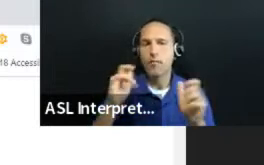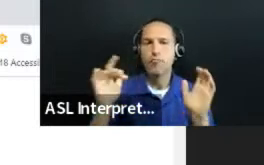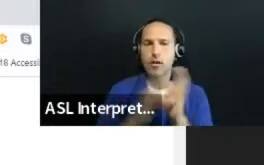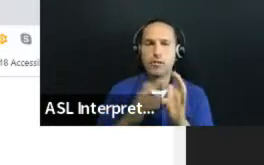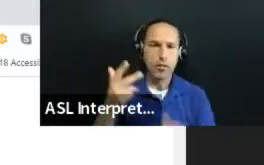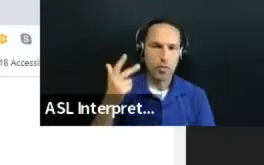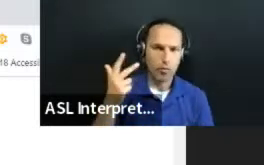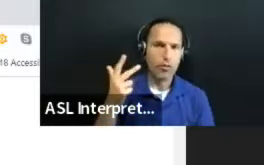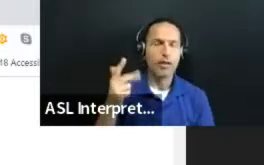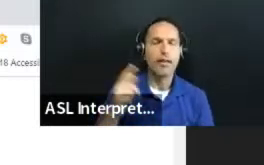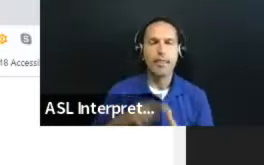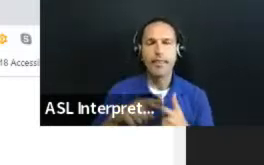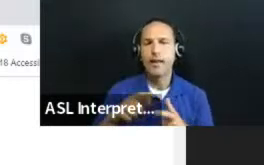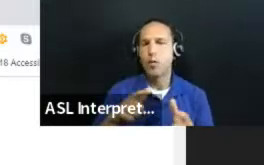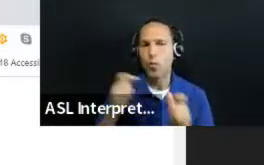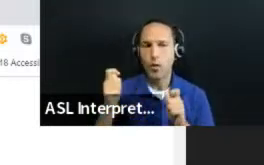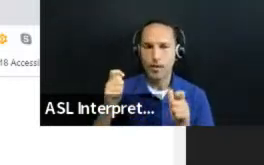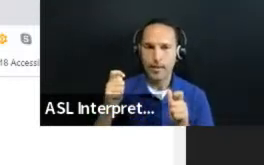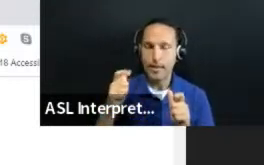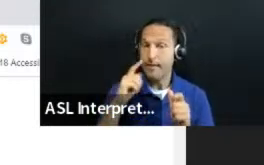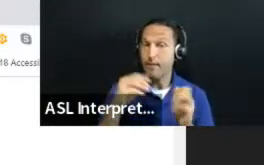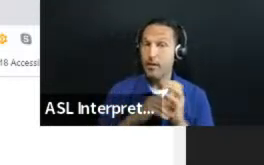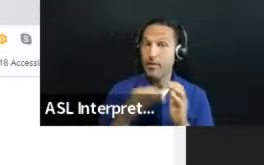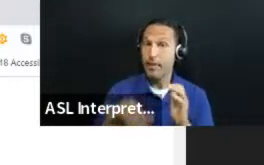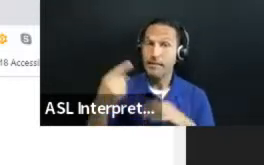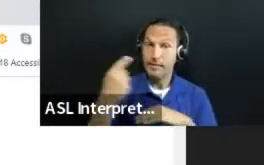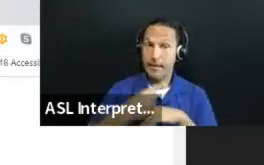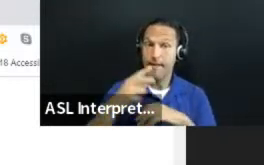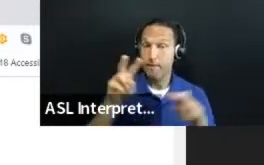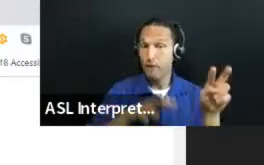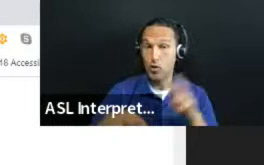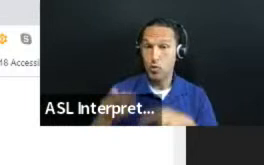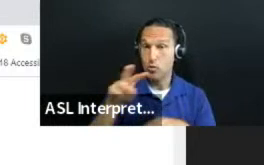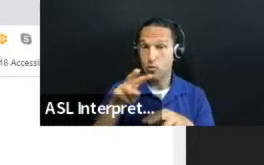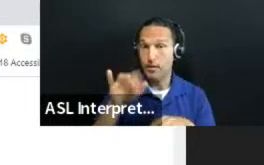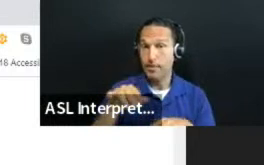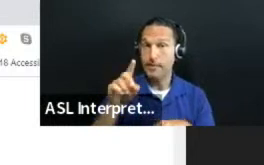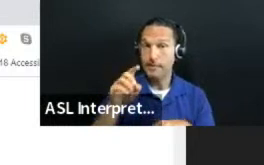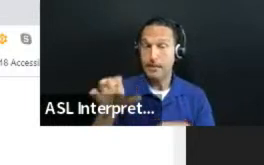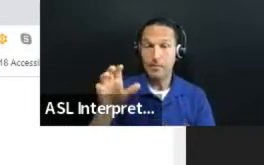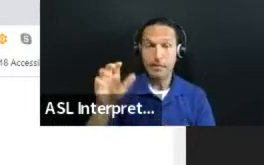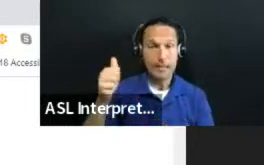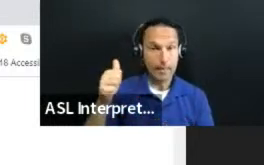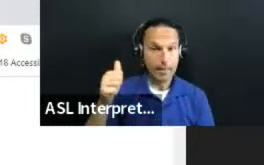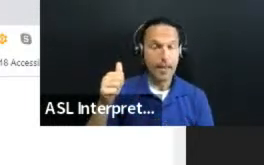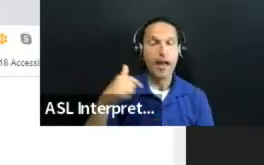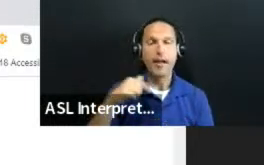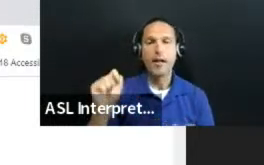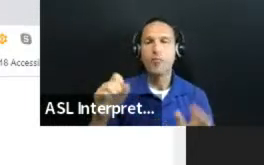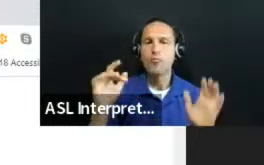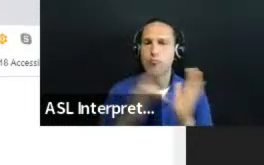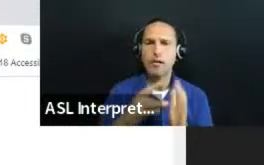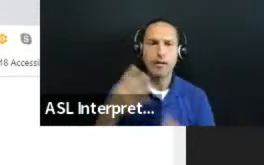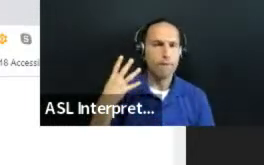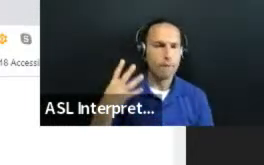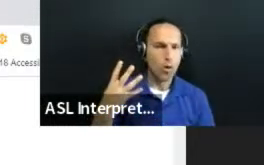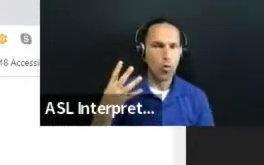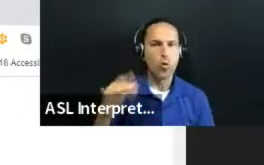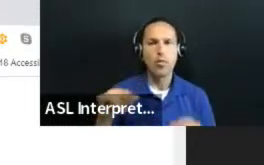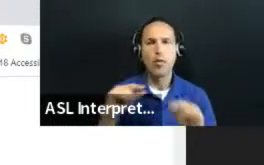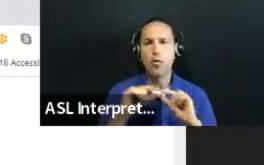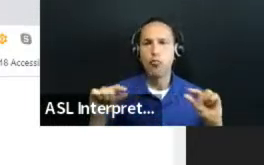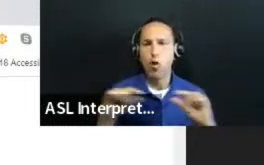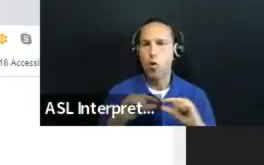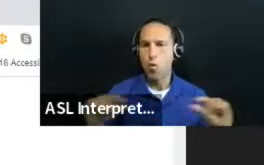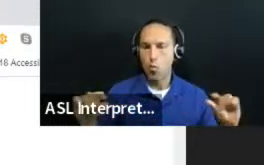and I get there right away. And if I'm in the day view, when I opened December 10th, I could press 4 on my row